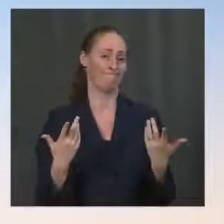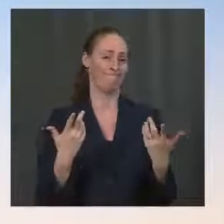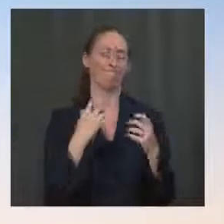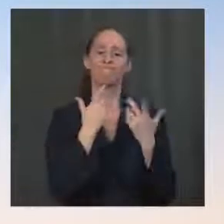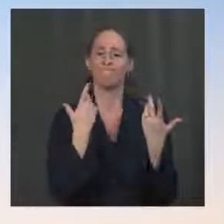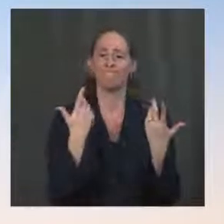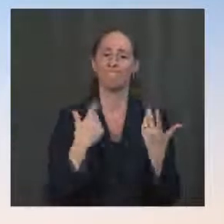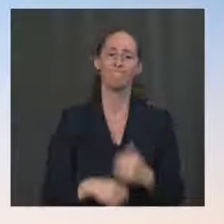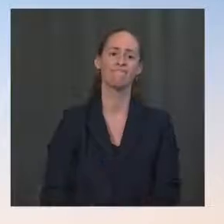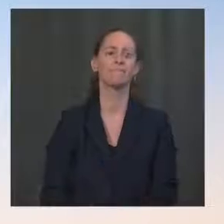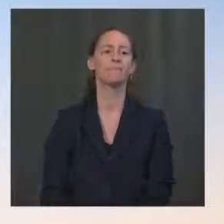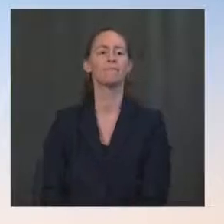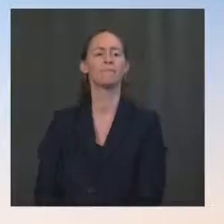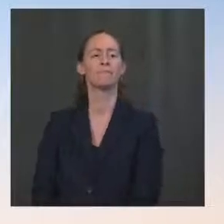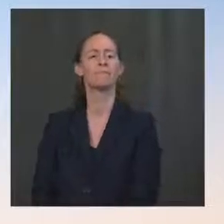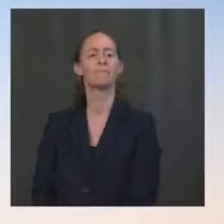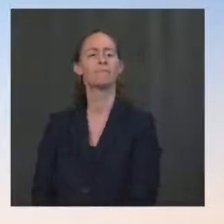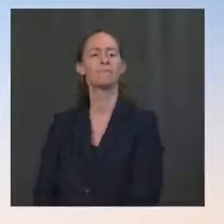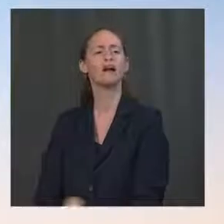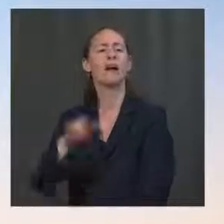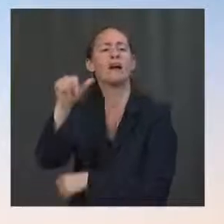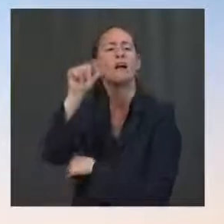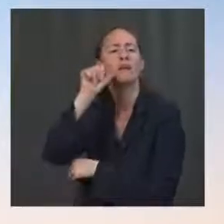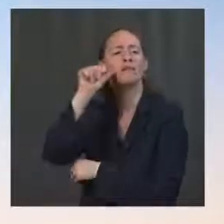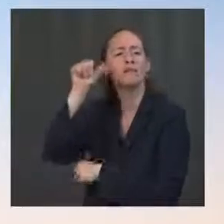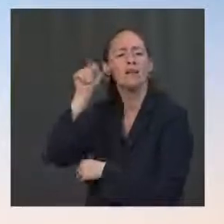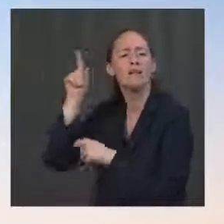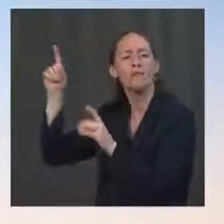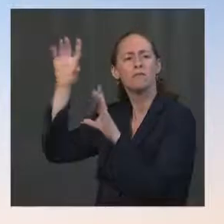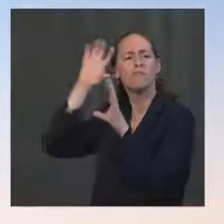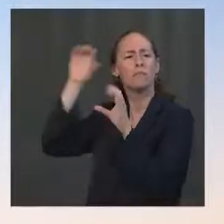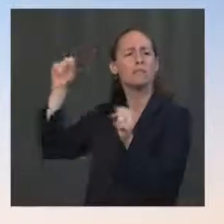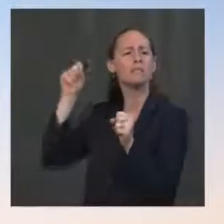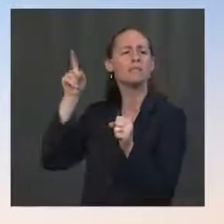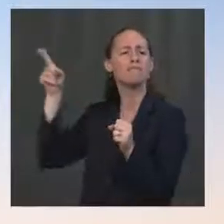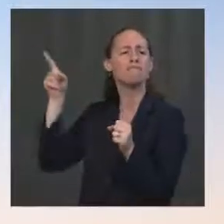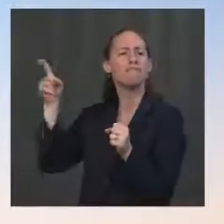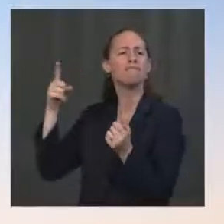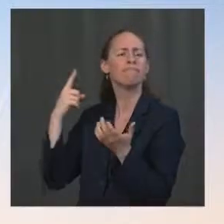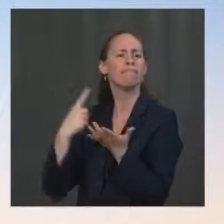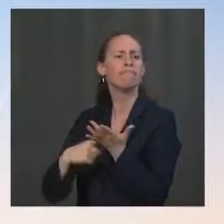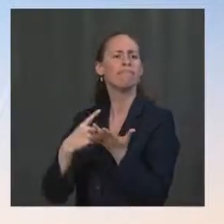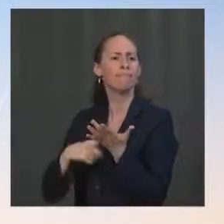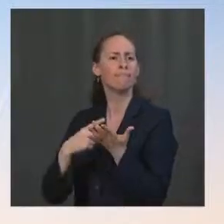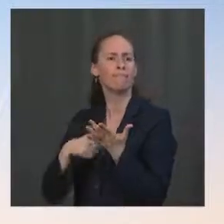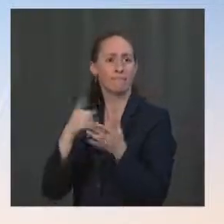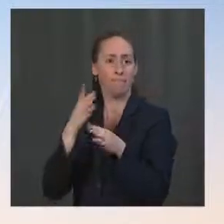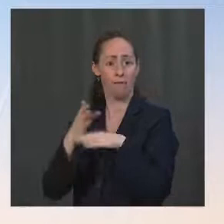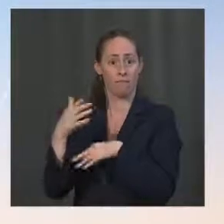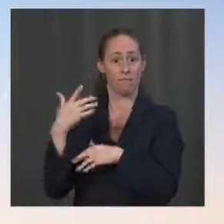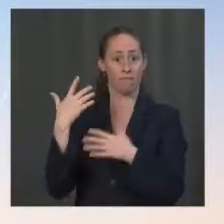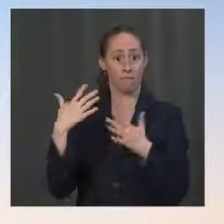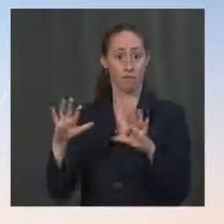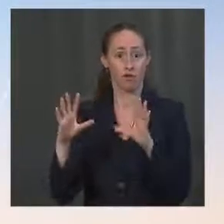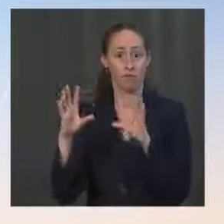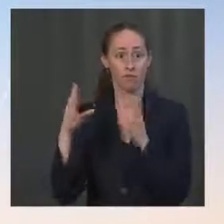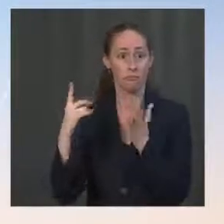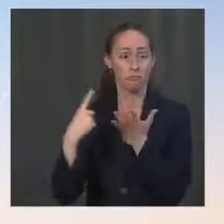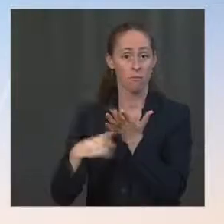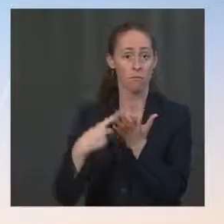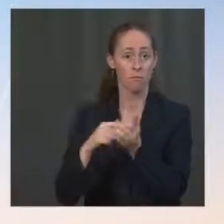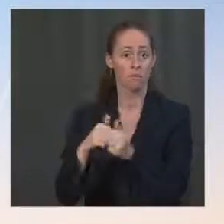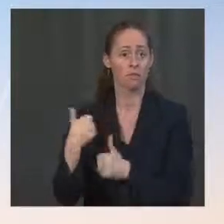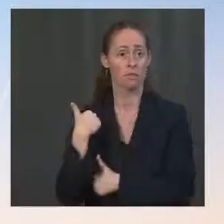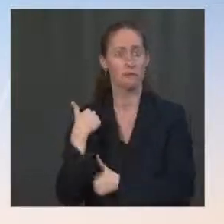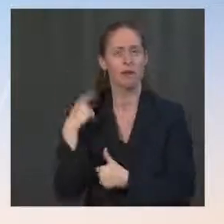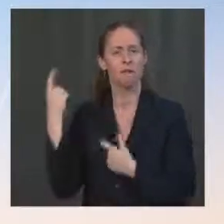president said that he made the assessment after talking to his military advisors that Bagram Air